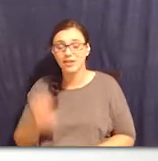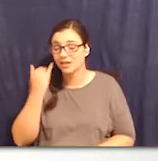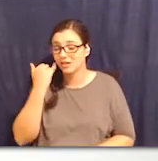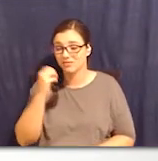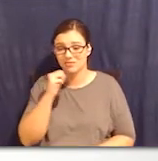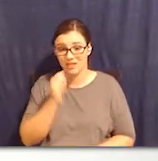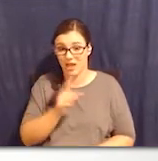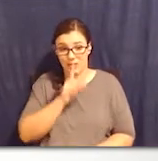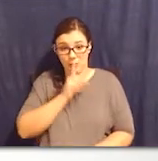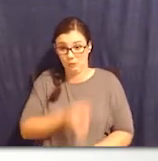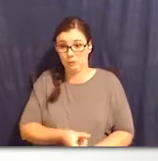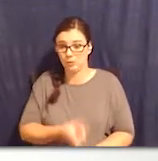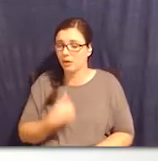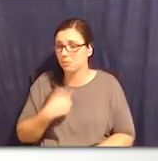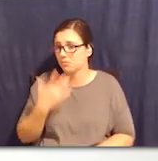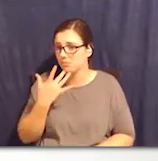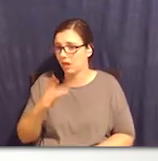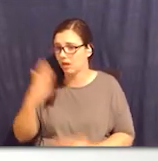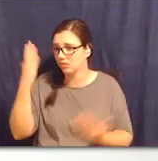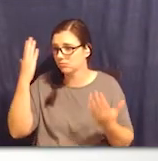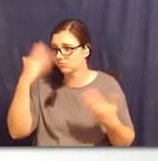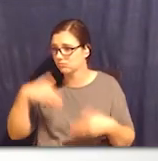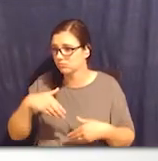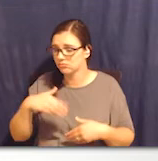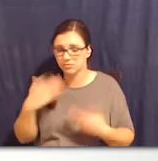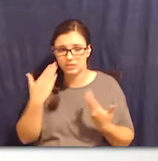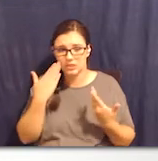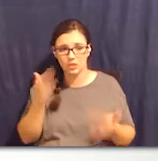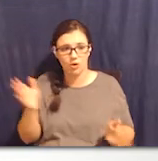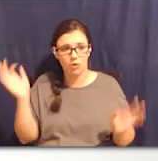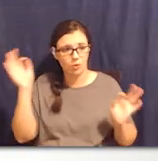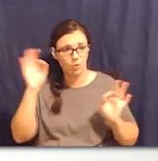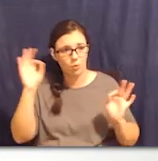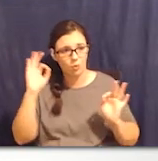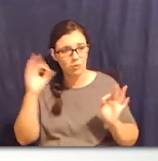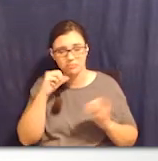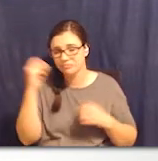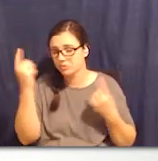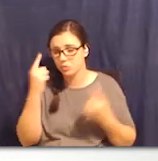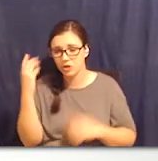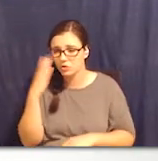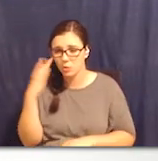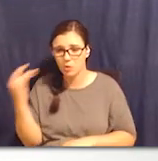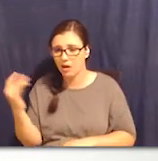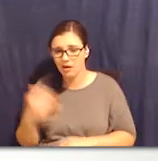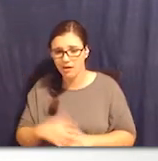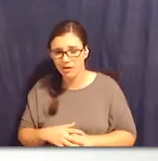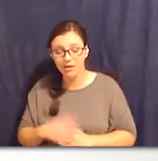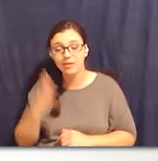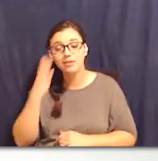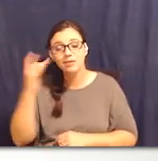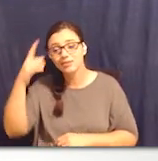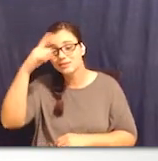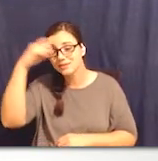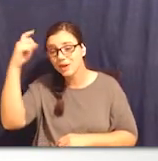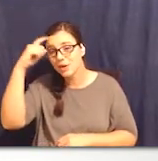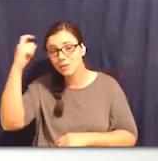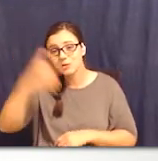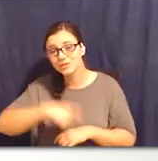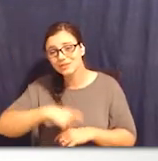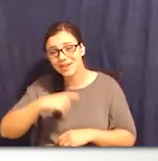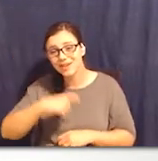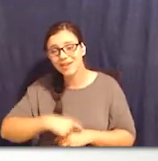September. And if it wasn't really so, I was lucky not to know, and I was lucky not to wonder